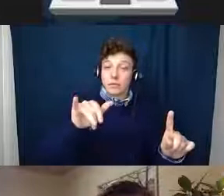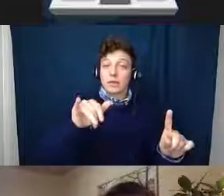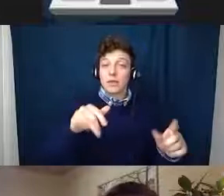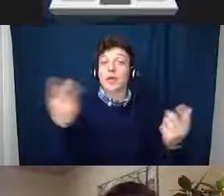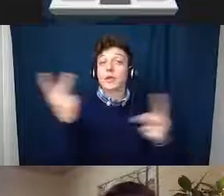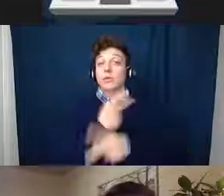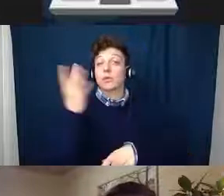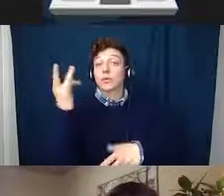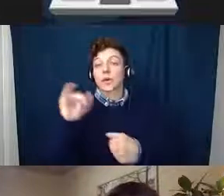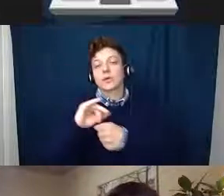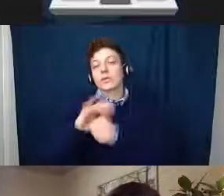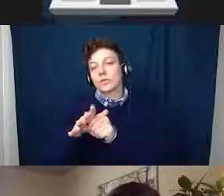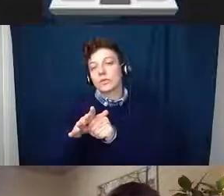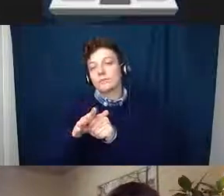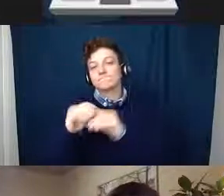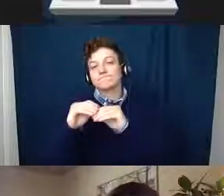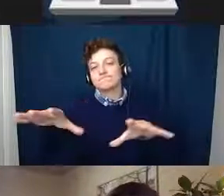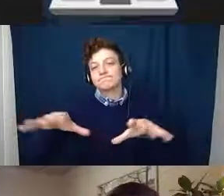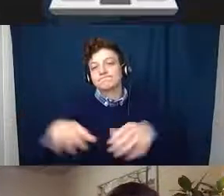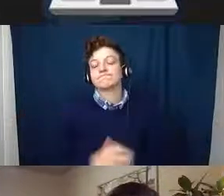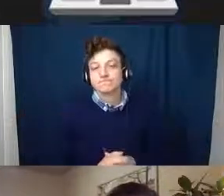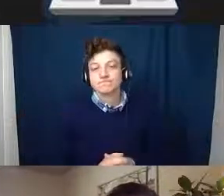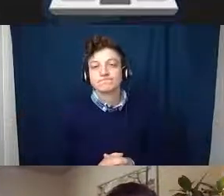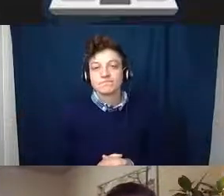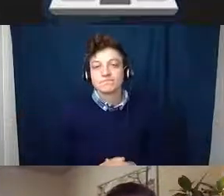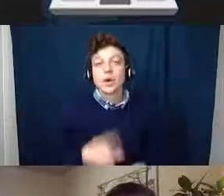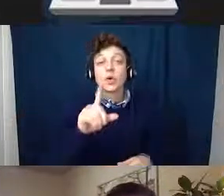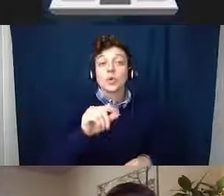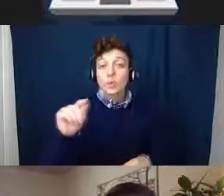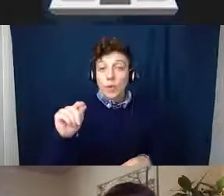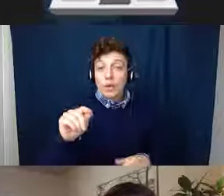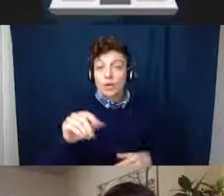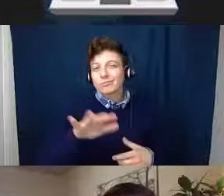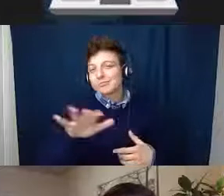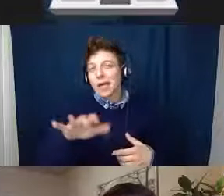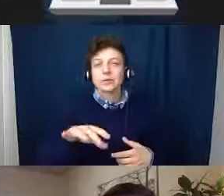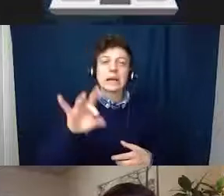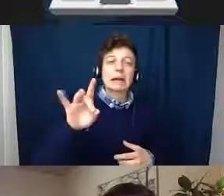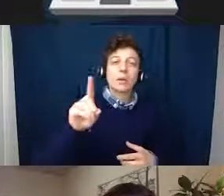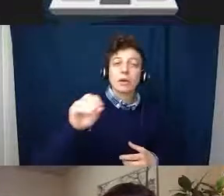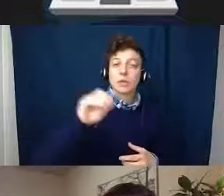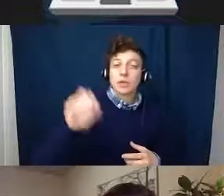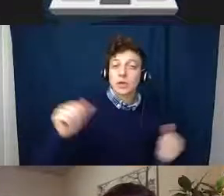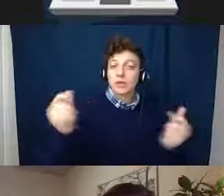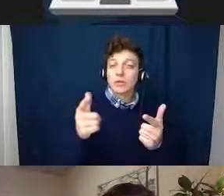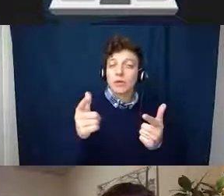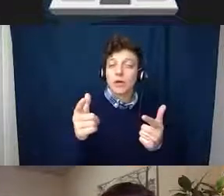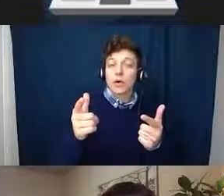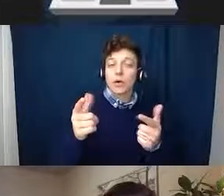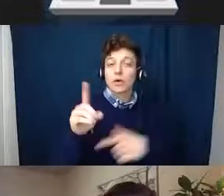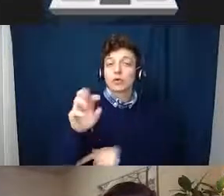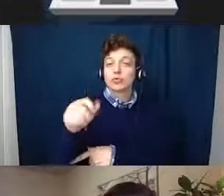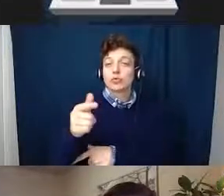pandemic. And in 2020, about 81% of all drug deaths and 94%